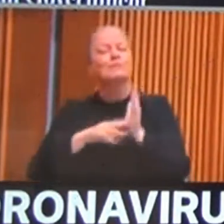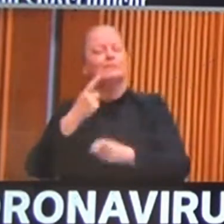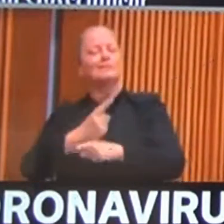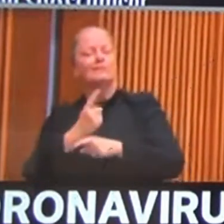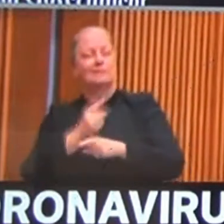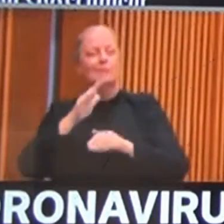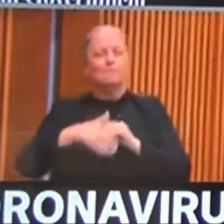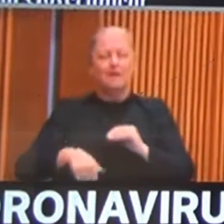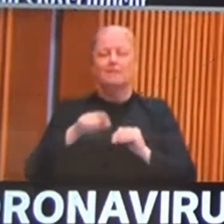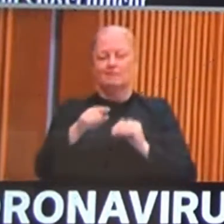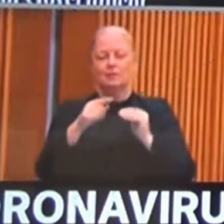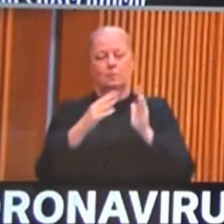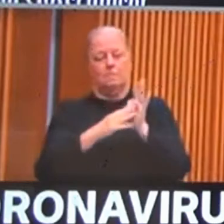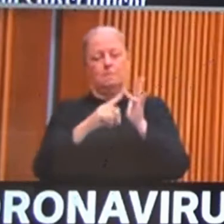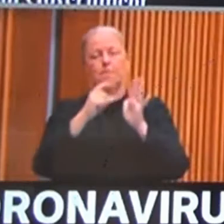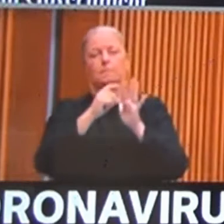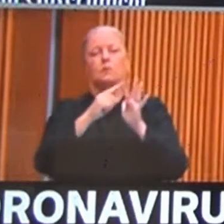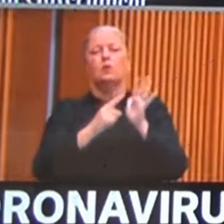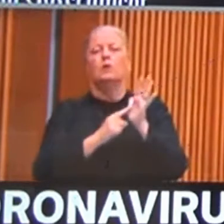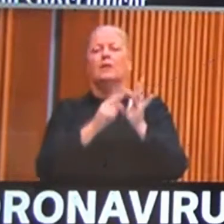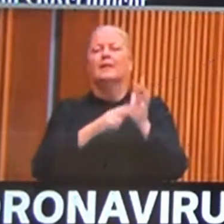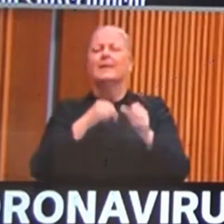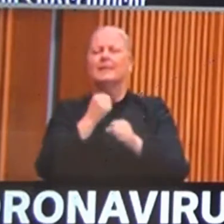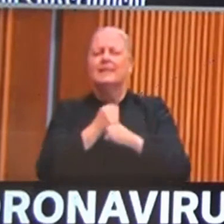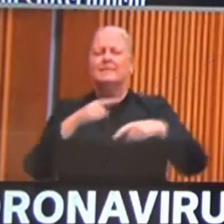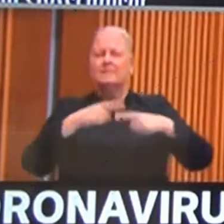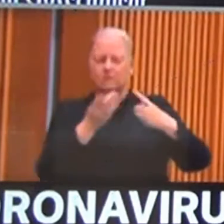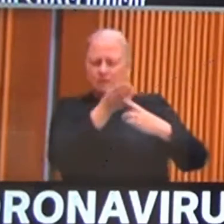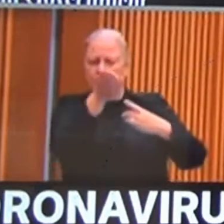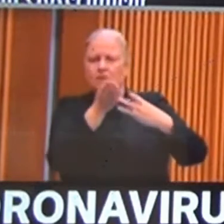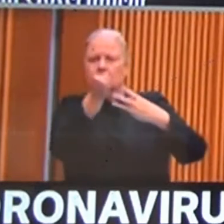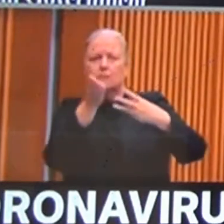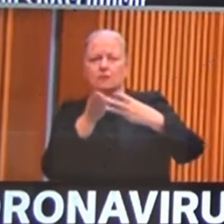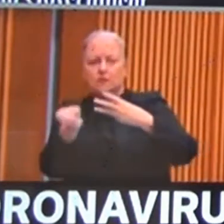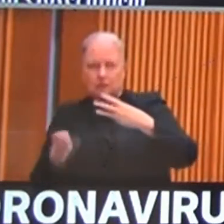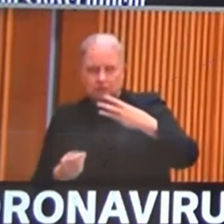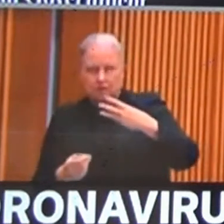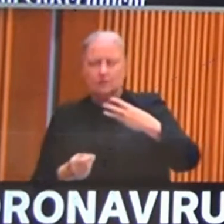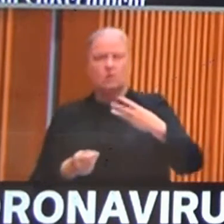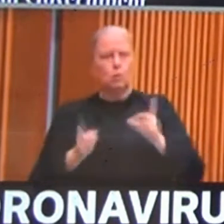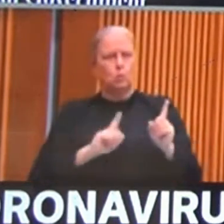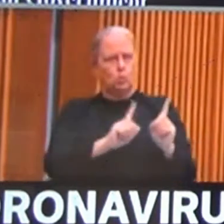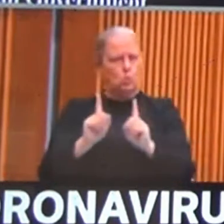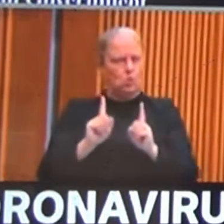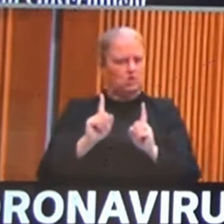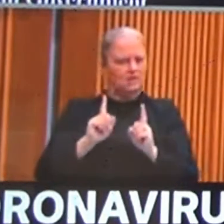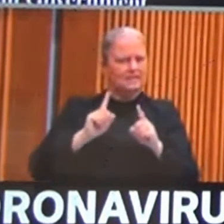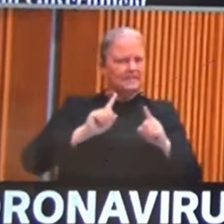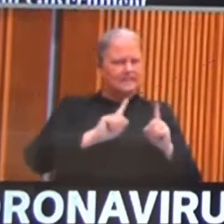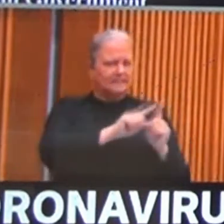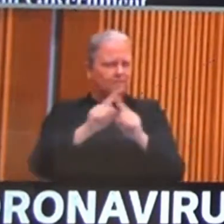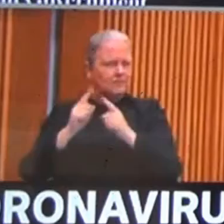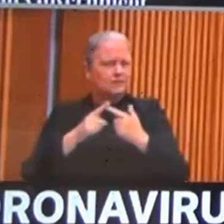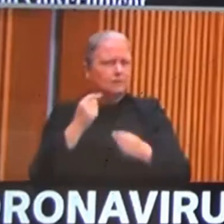we avoided. That indicated from the outset the sort of risks that Australia faced of anywhere